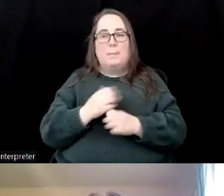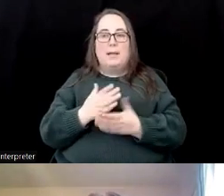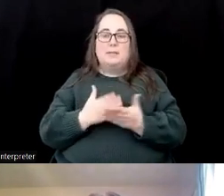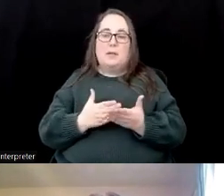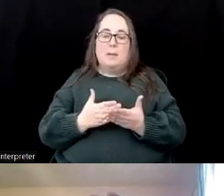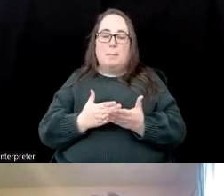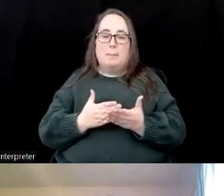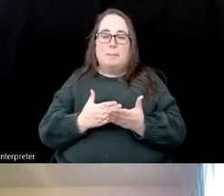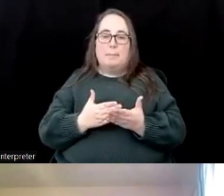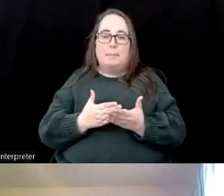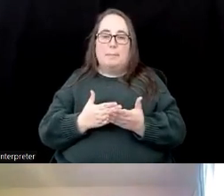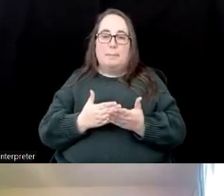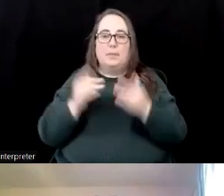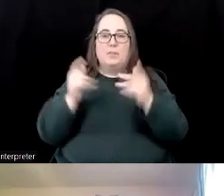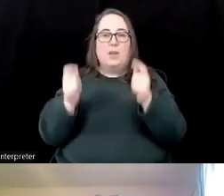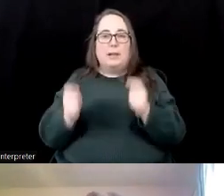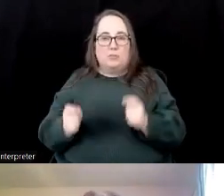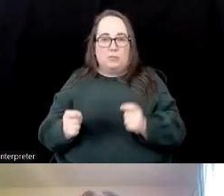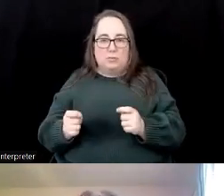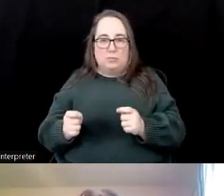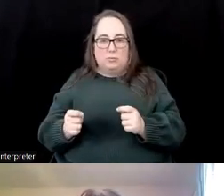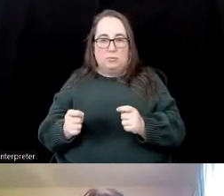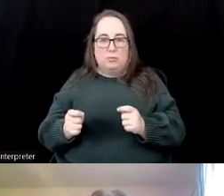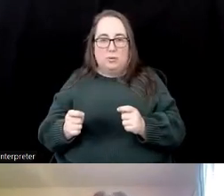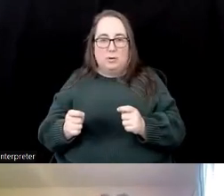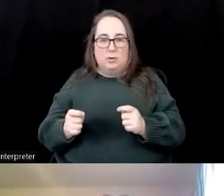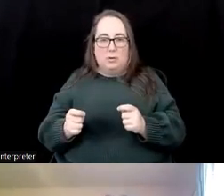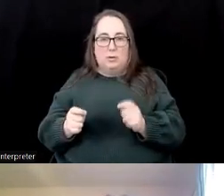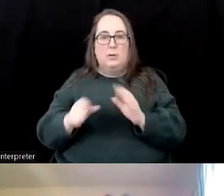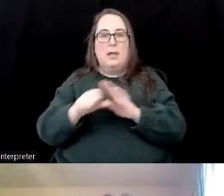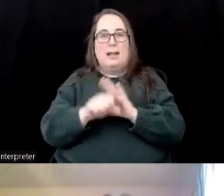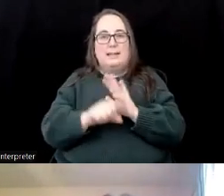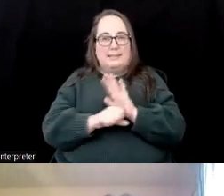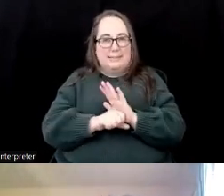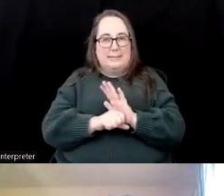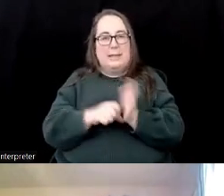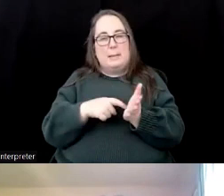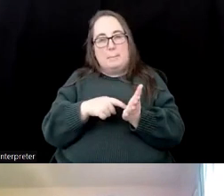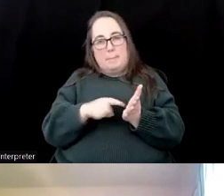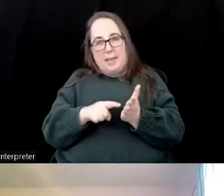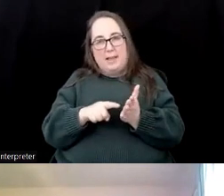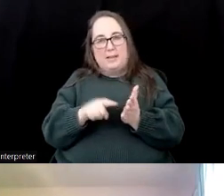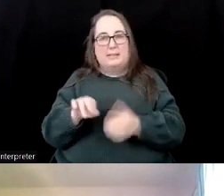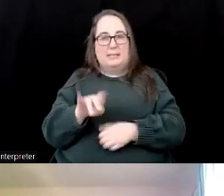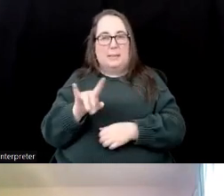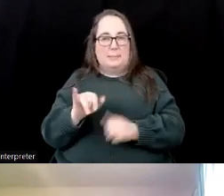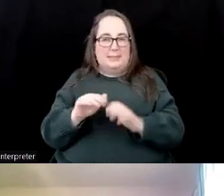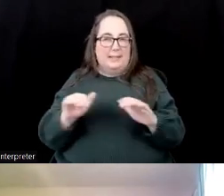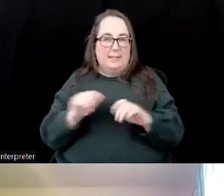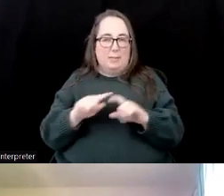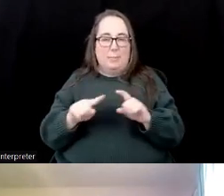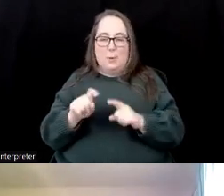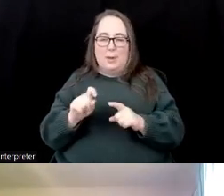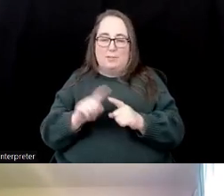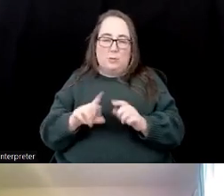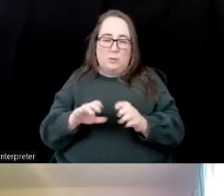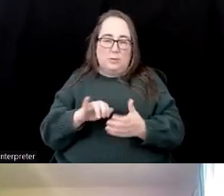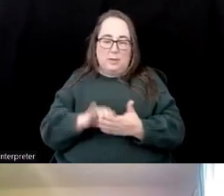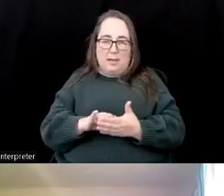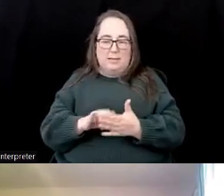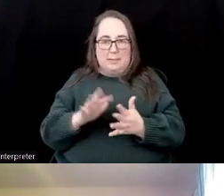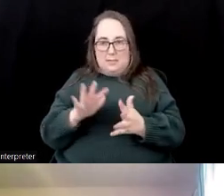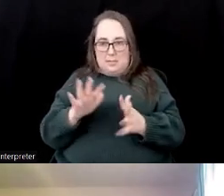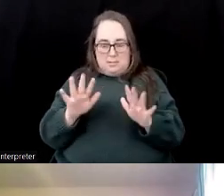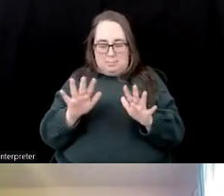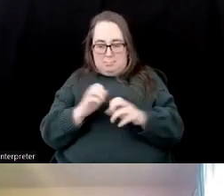some changes at the state paid subsidy level, but you do have to kind of do that dance of making